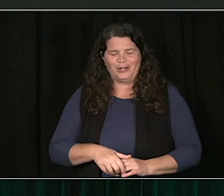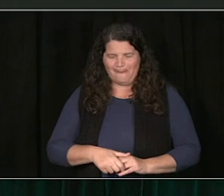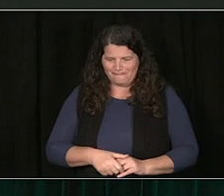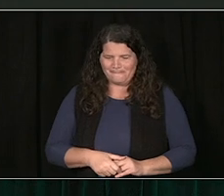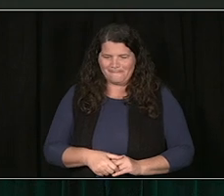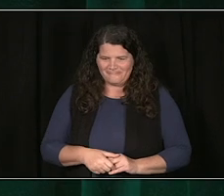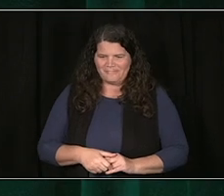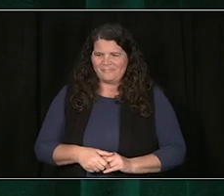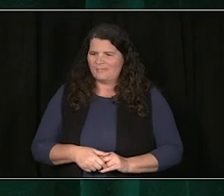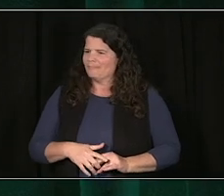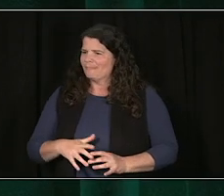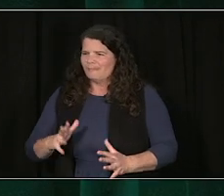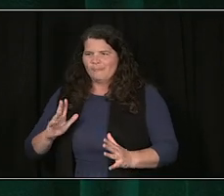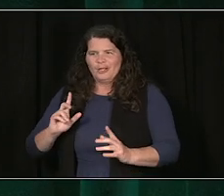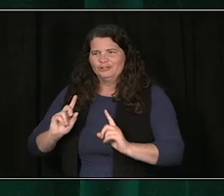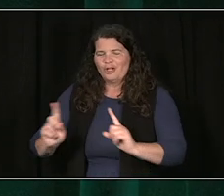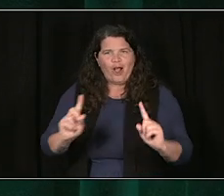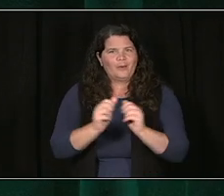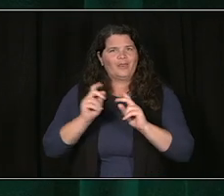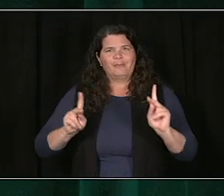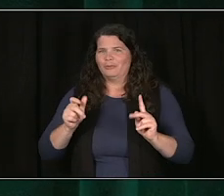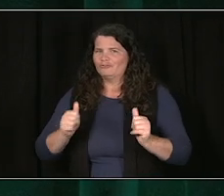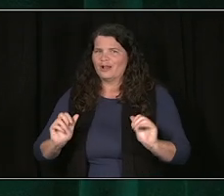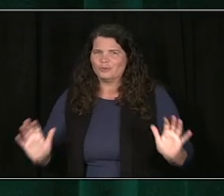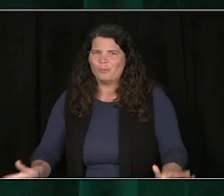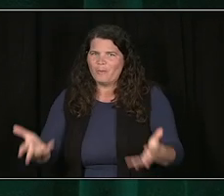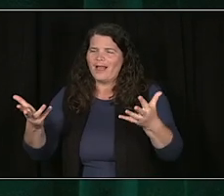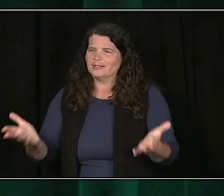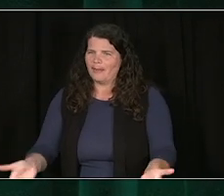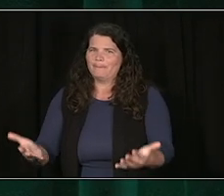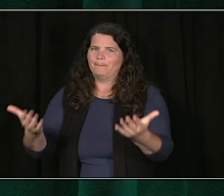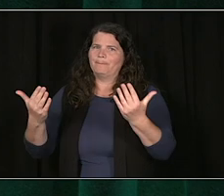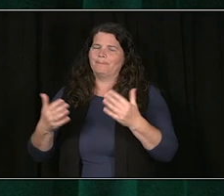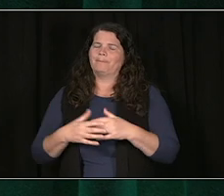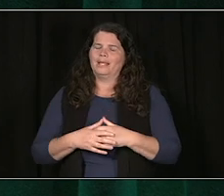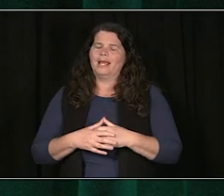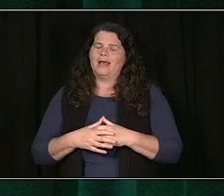talking to and trying to mobilize people to come out. You know,